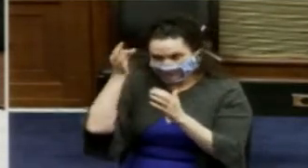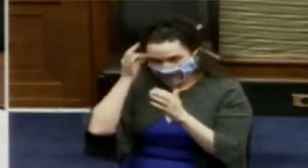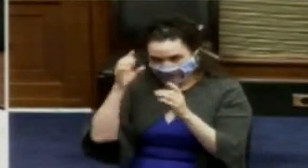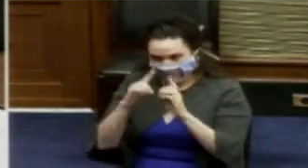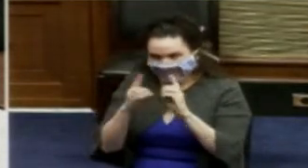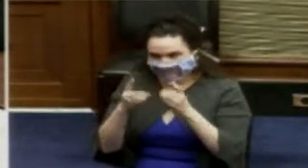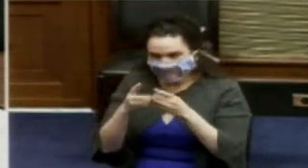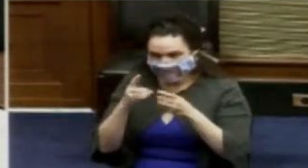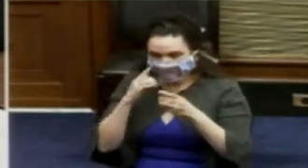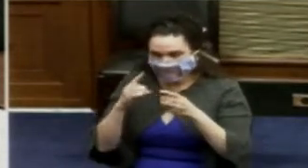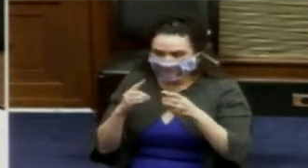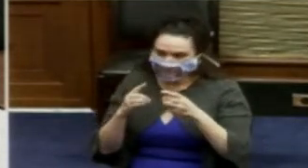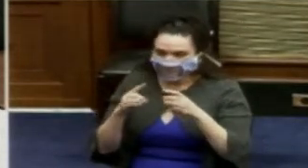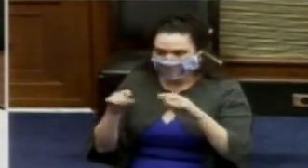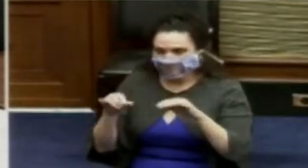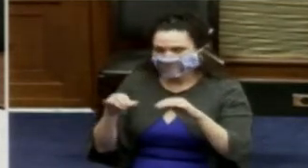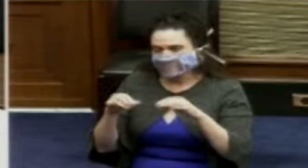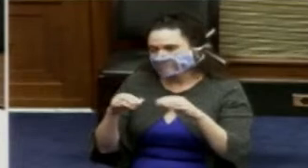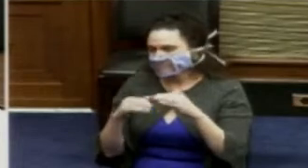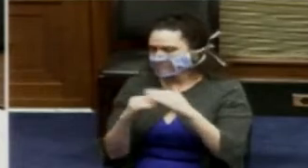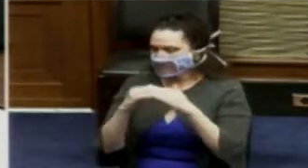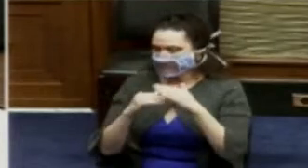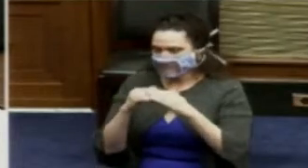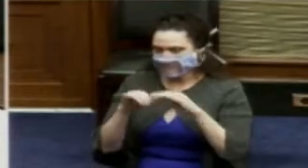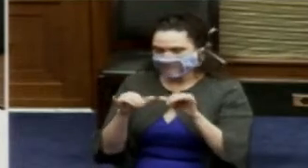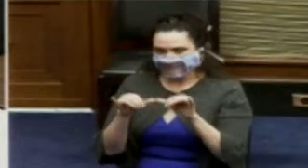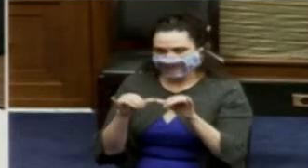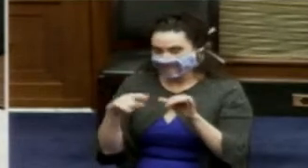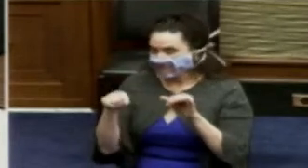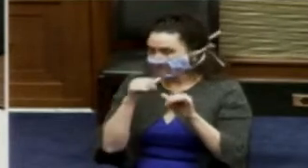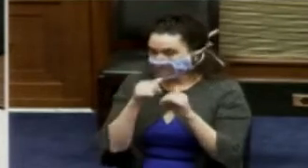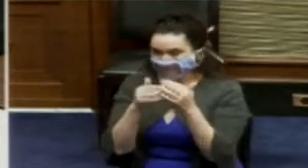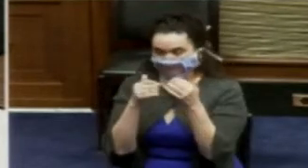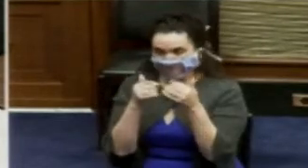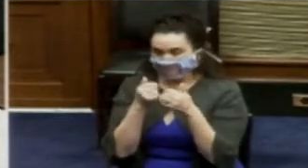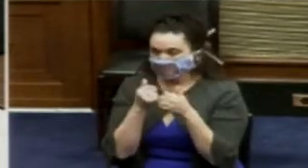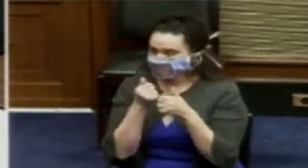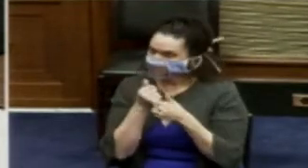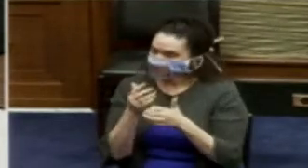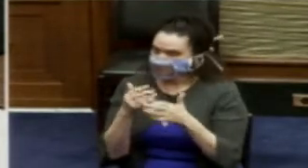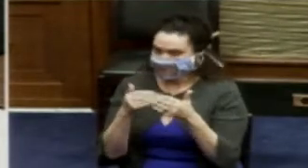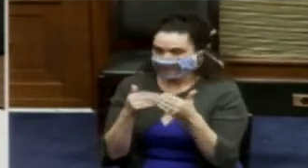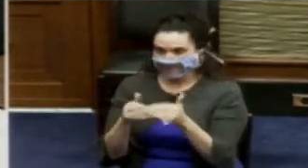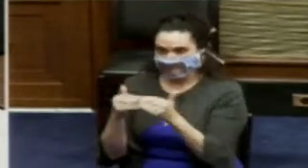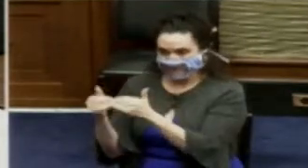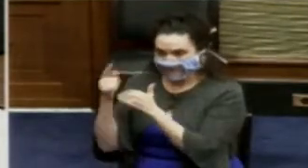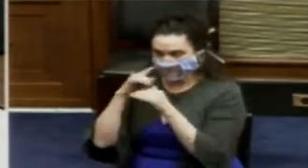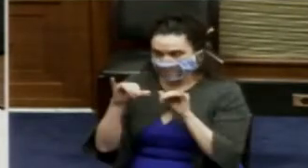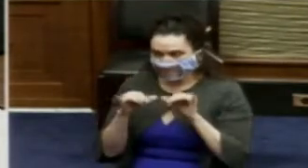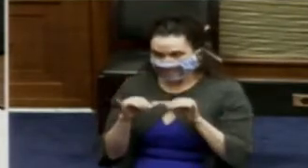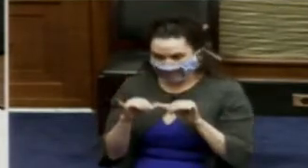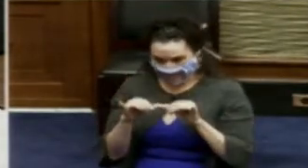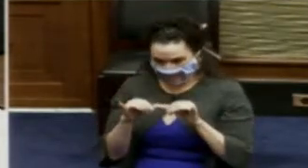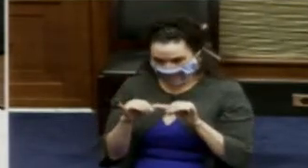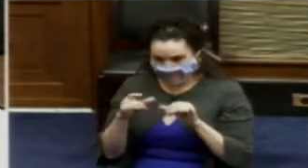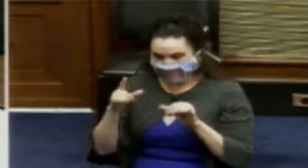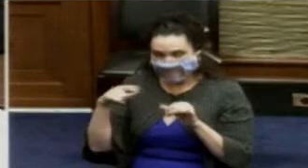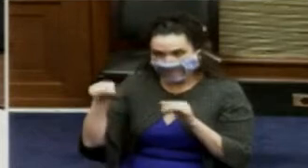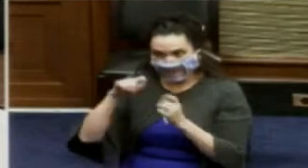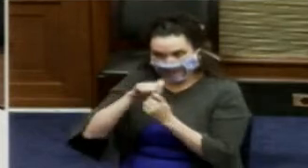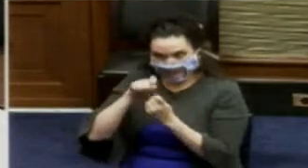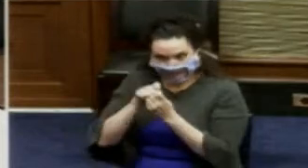did not limit the size. And so I think they specifically did